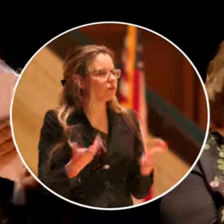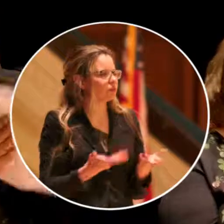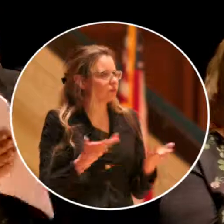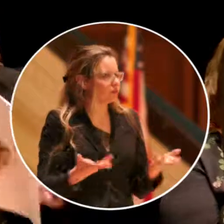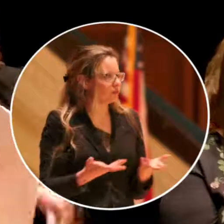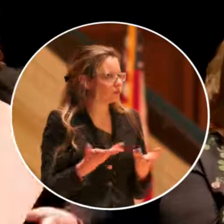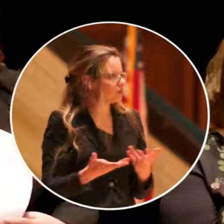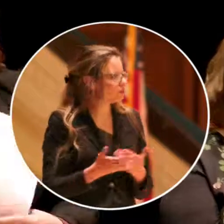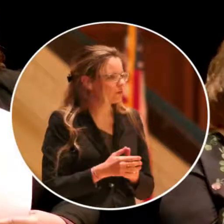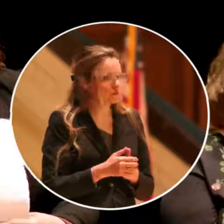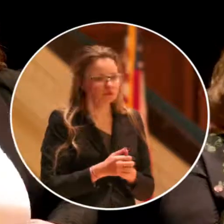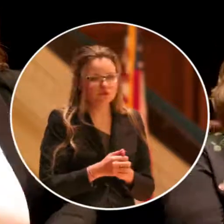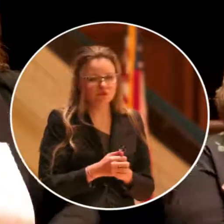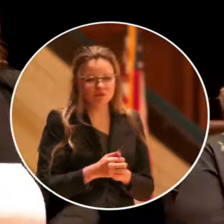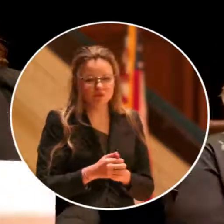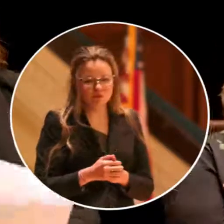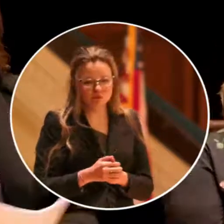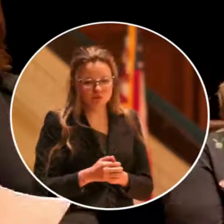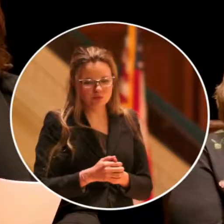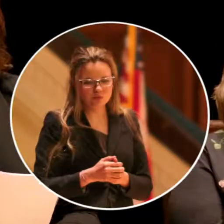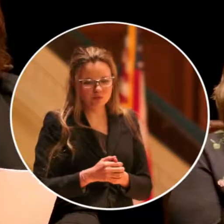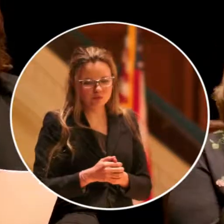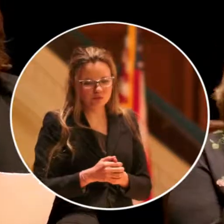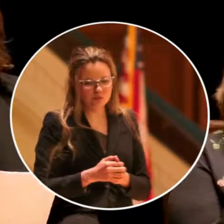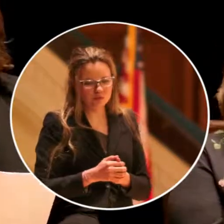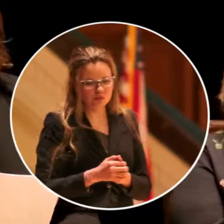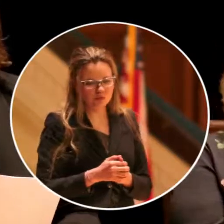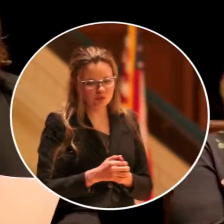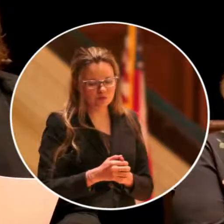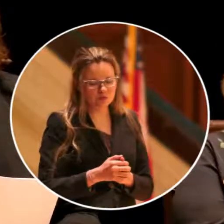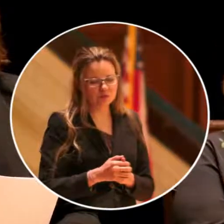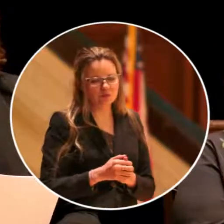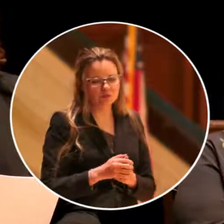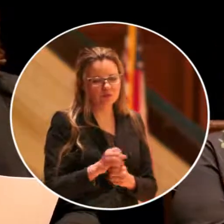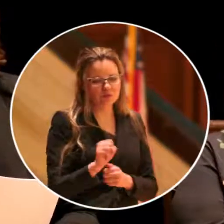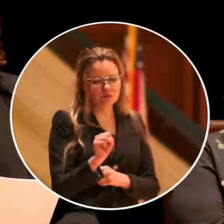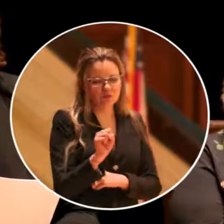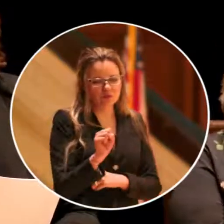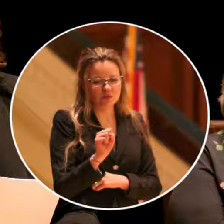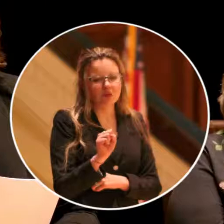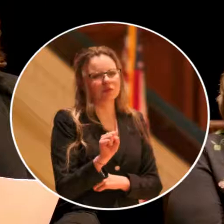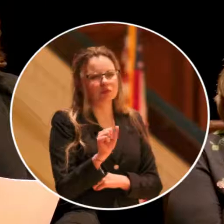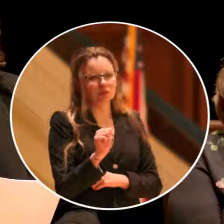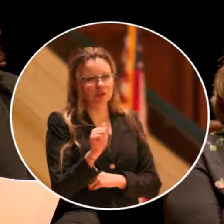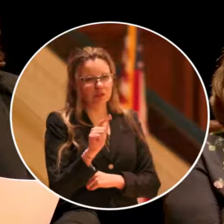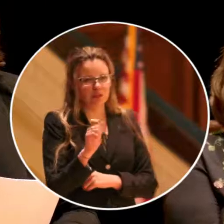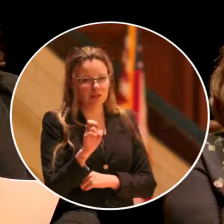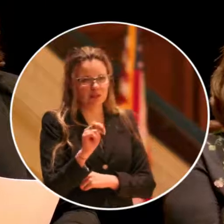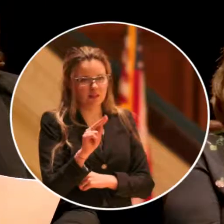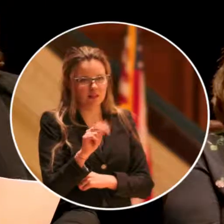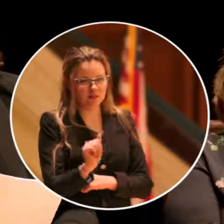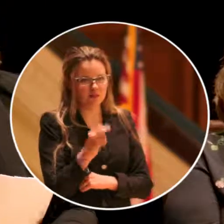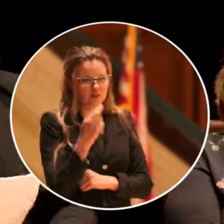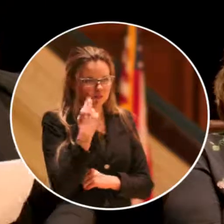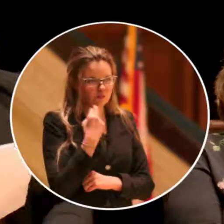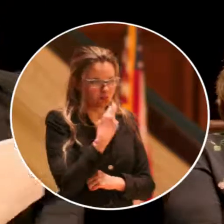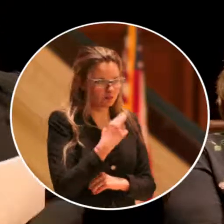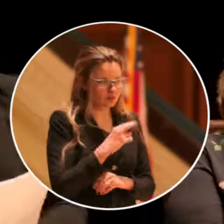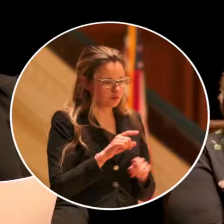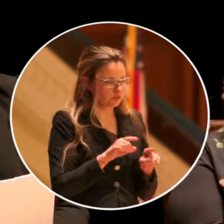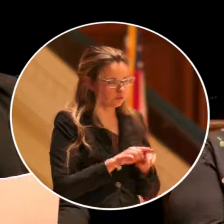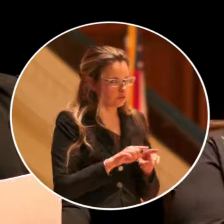They not only fed us twice as we worked to build this show, they also gave us space for our read-through in their amazing party